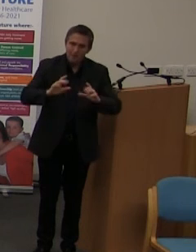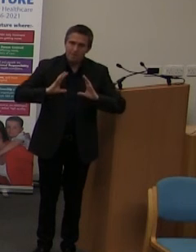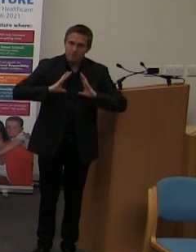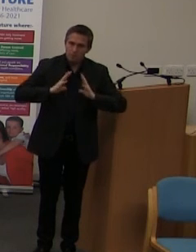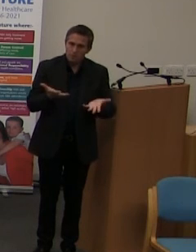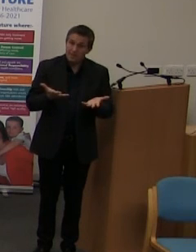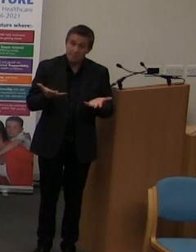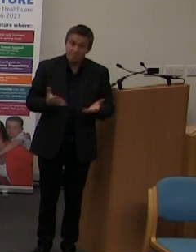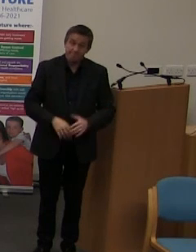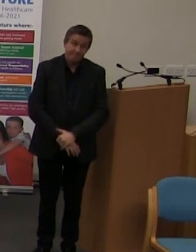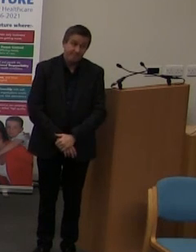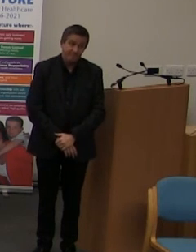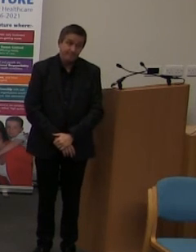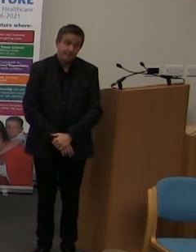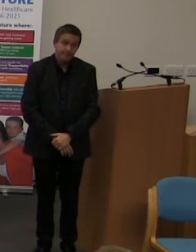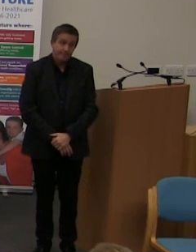prescriptions free.